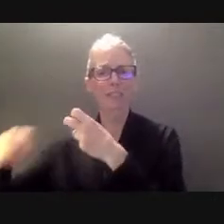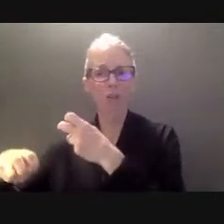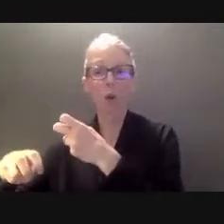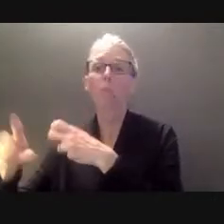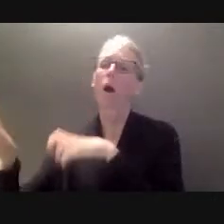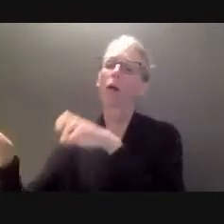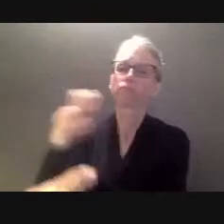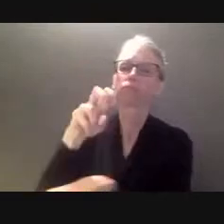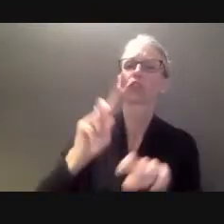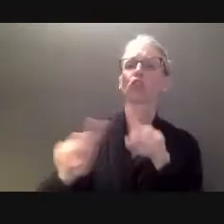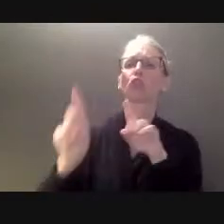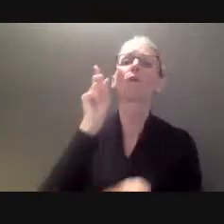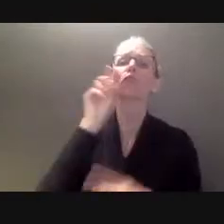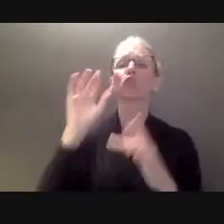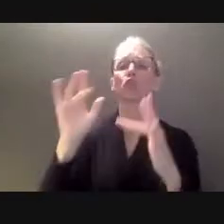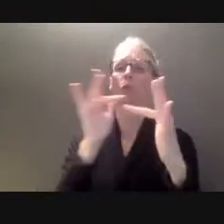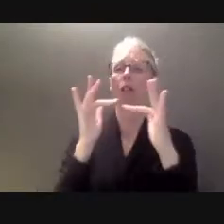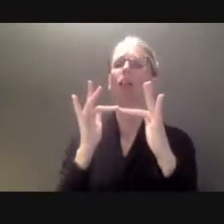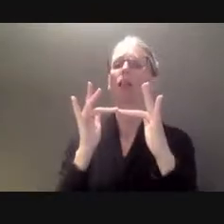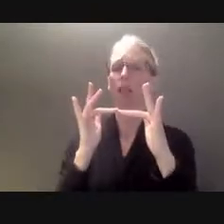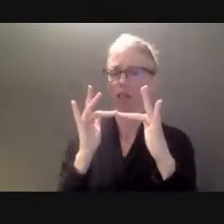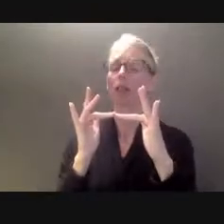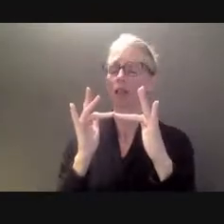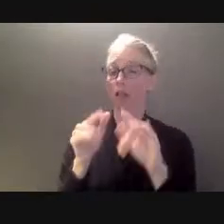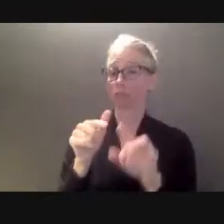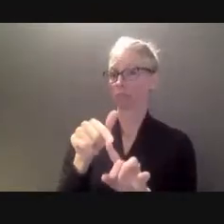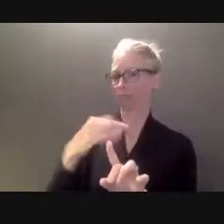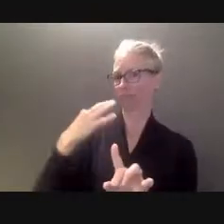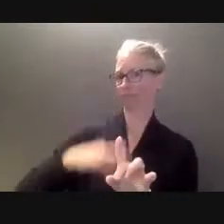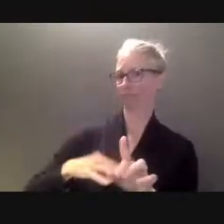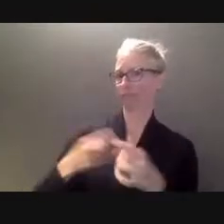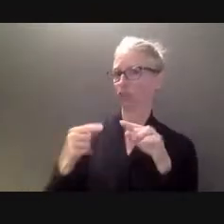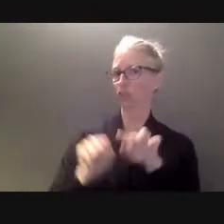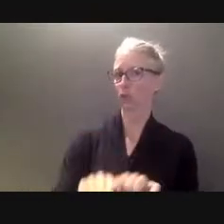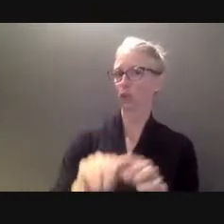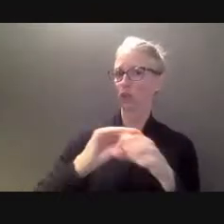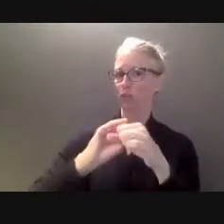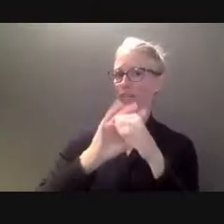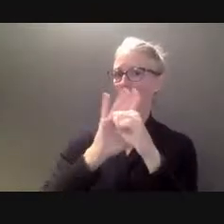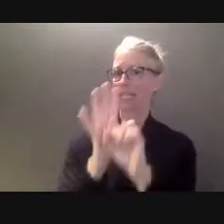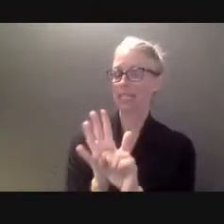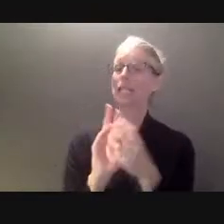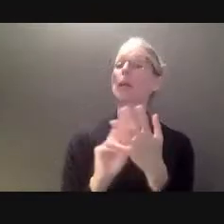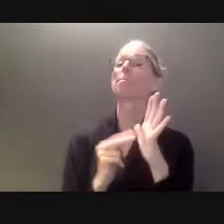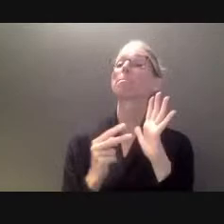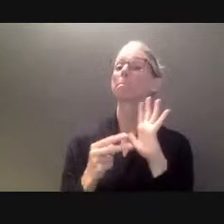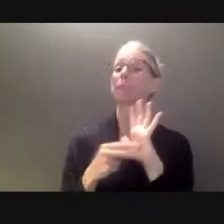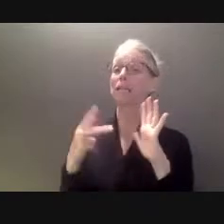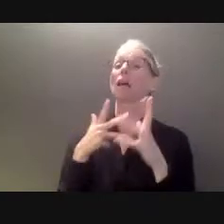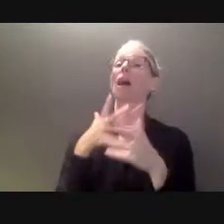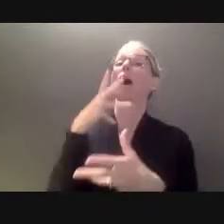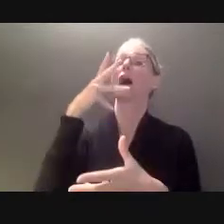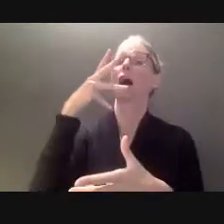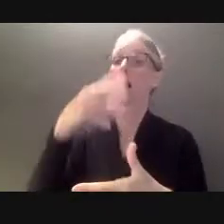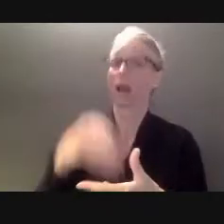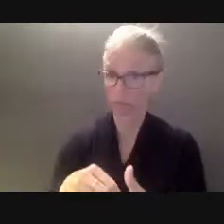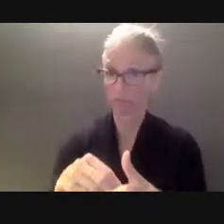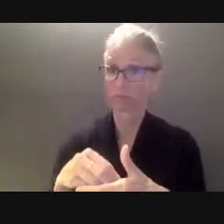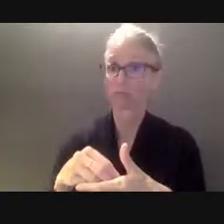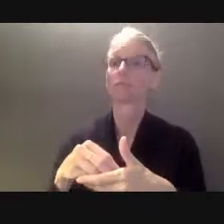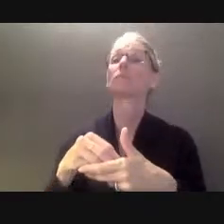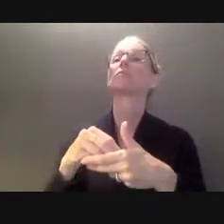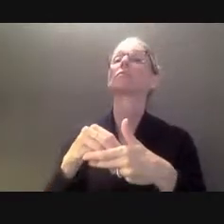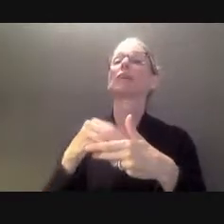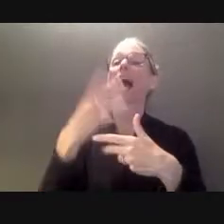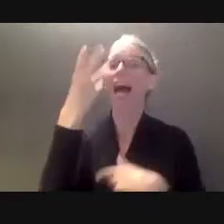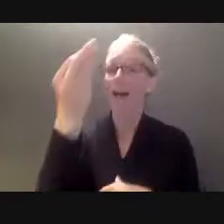also very helpful during COVID-19 because it allowed people to participate in outdoor park-related activities from home when things were